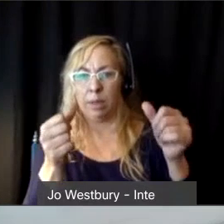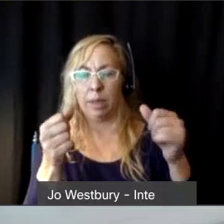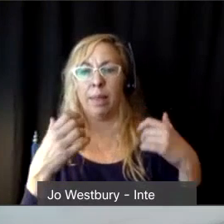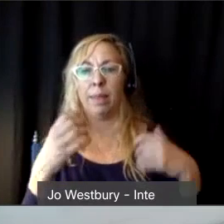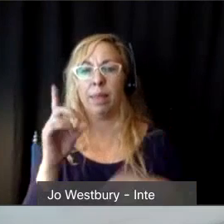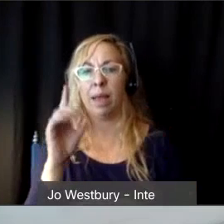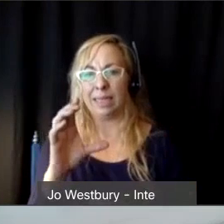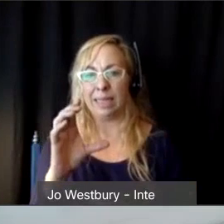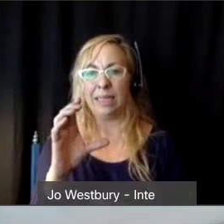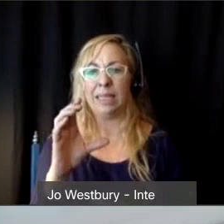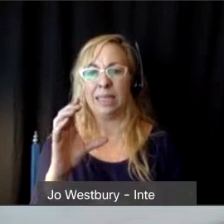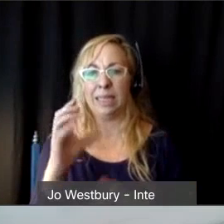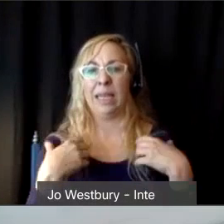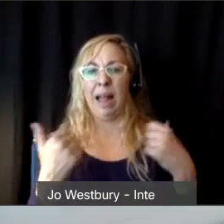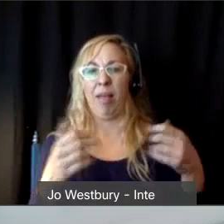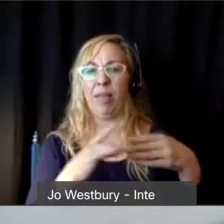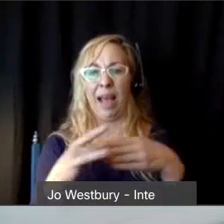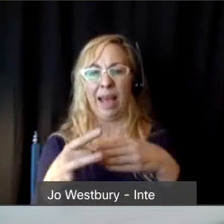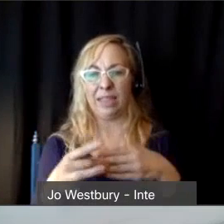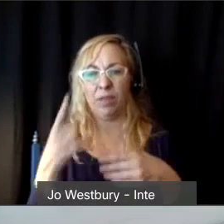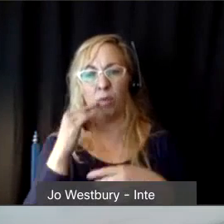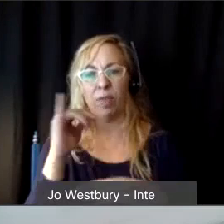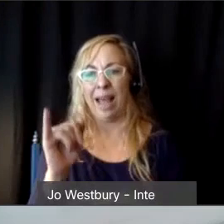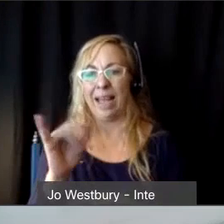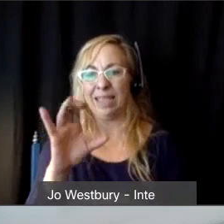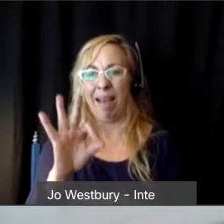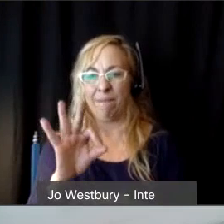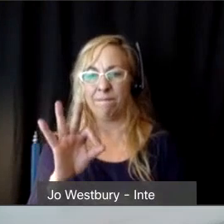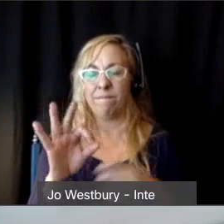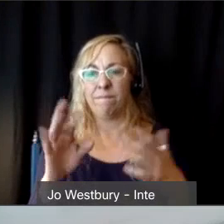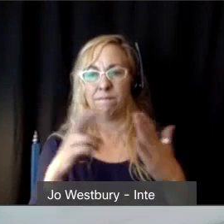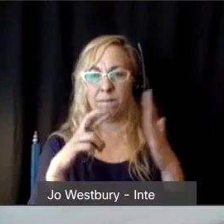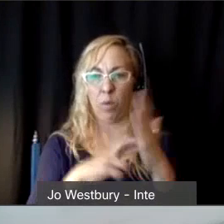guidance on ICFs and indoor visitation from the coronavirus website,